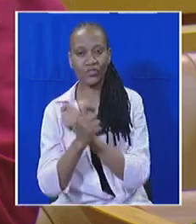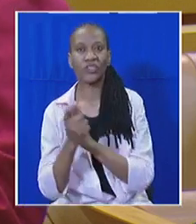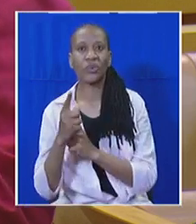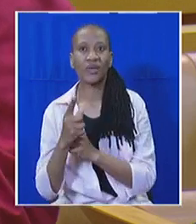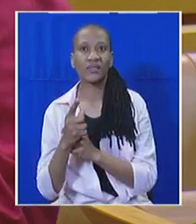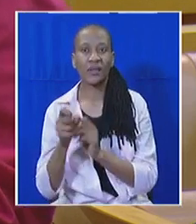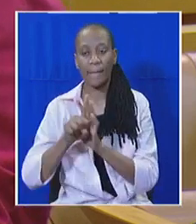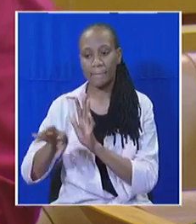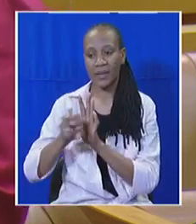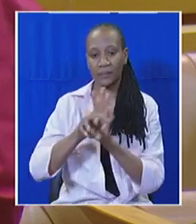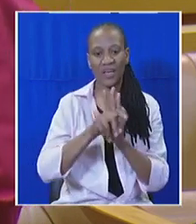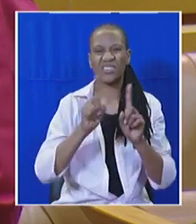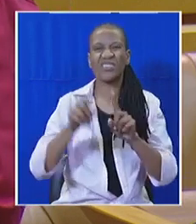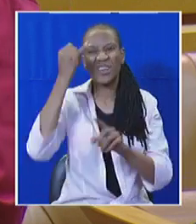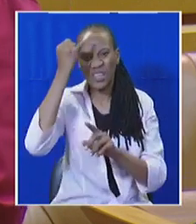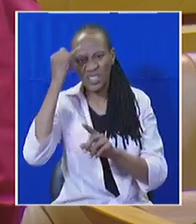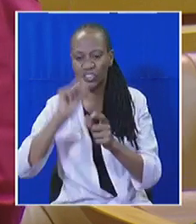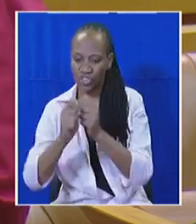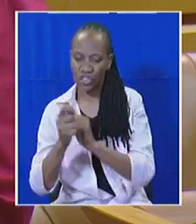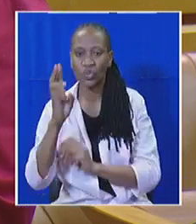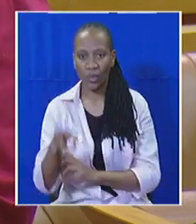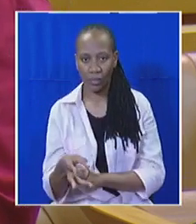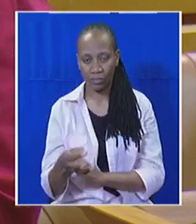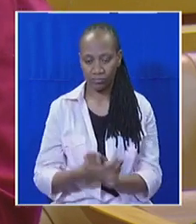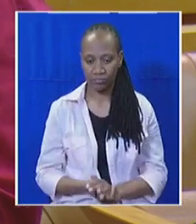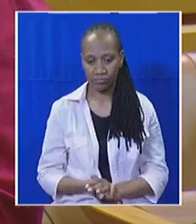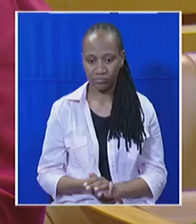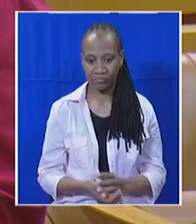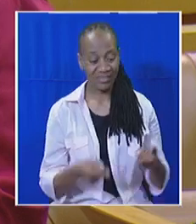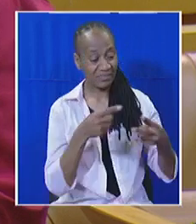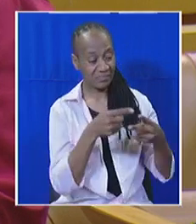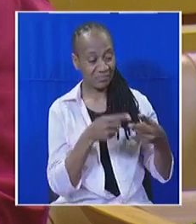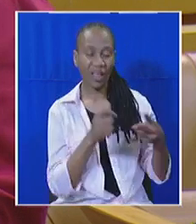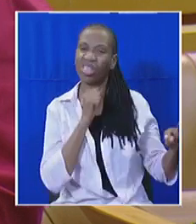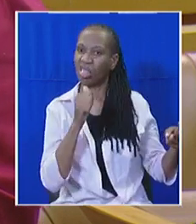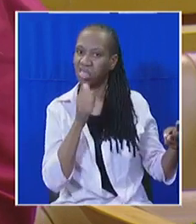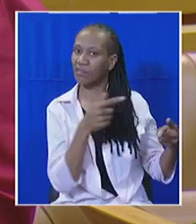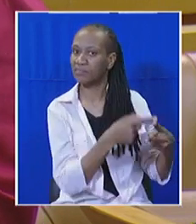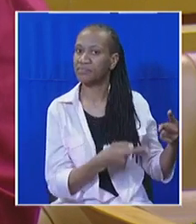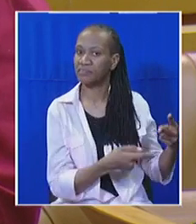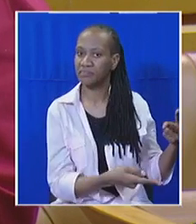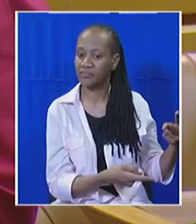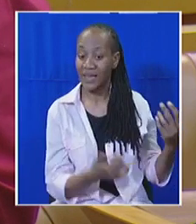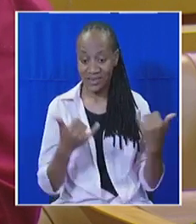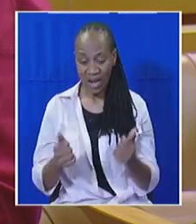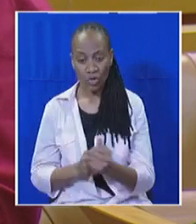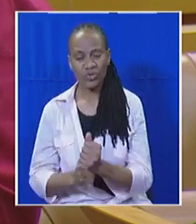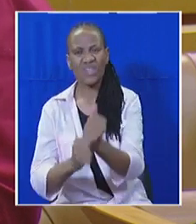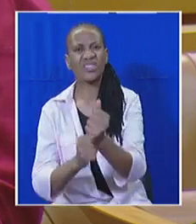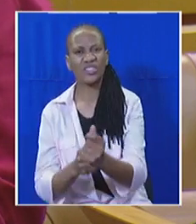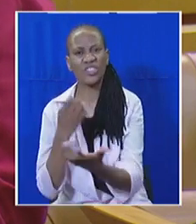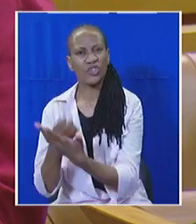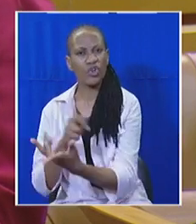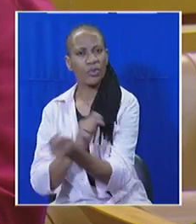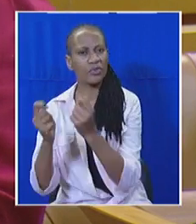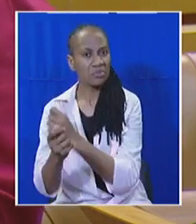market fundamentalism. Further note that despite these policy frameworks, no strategy for radical economic